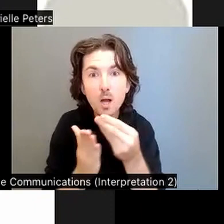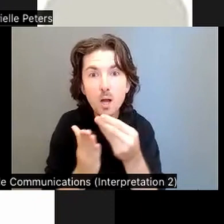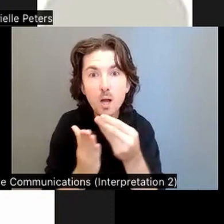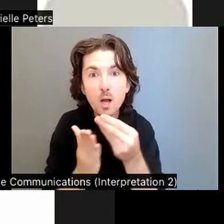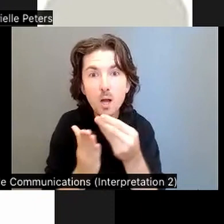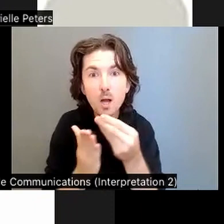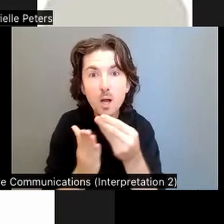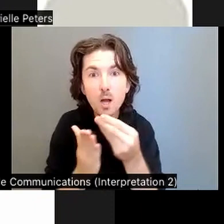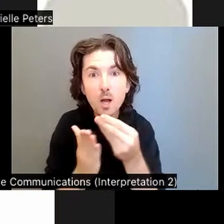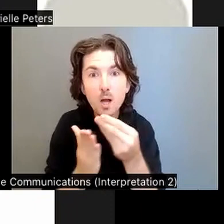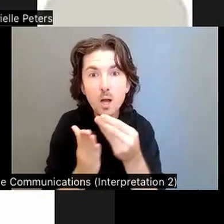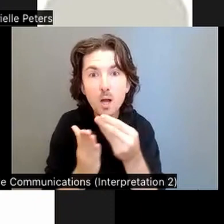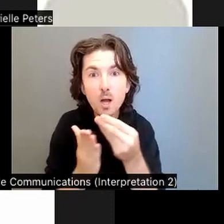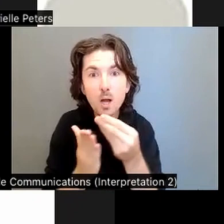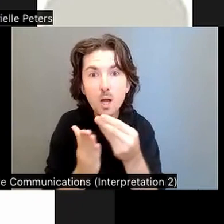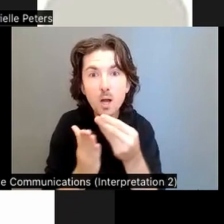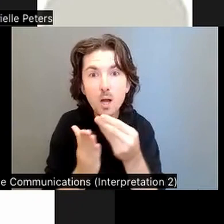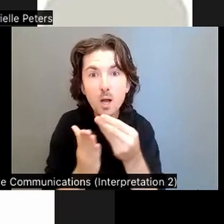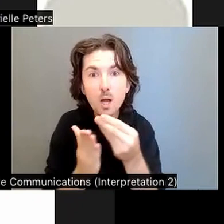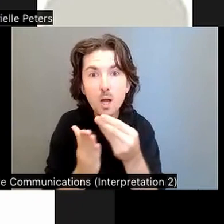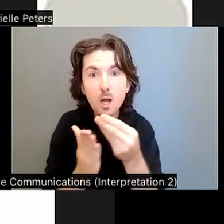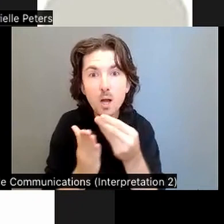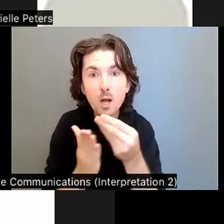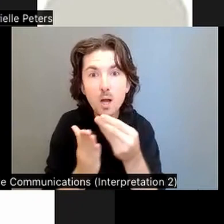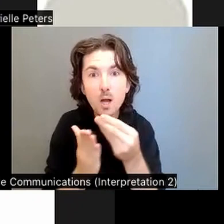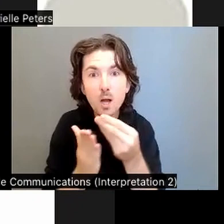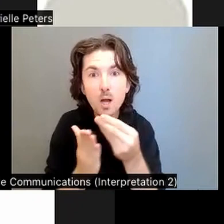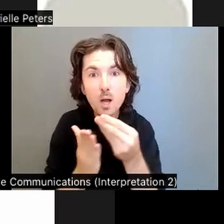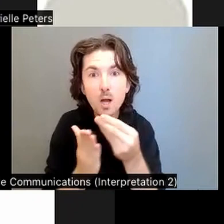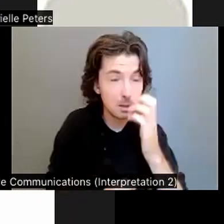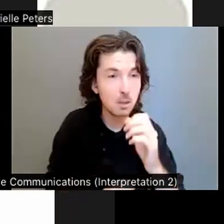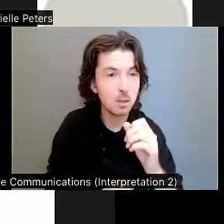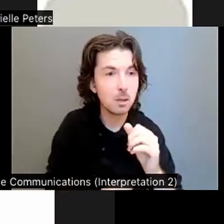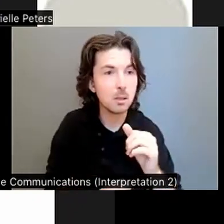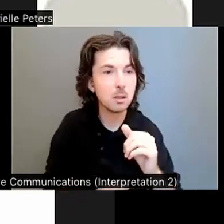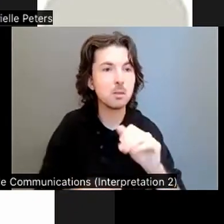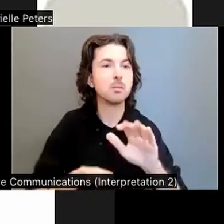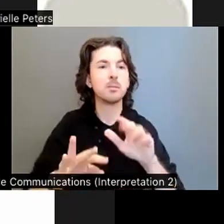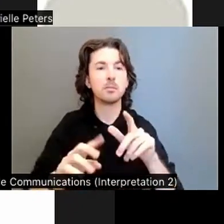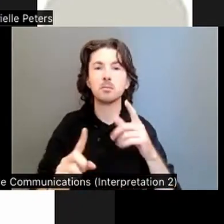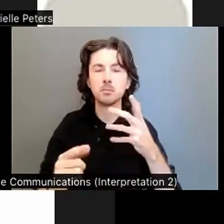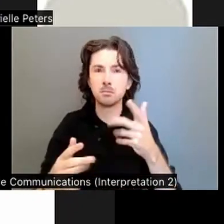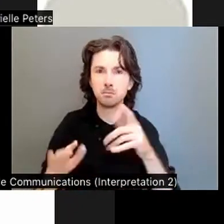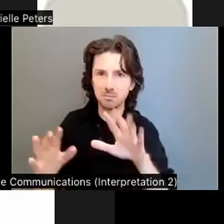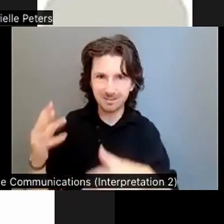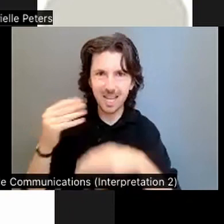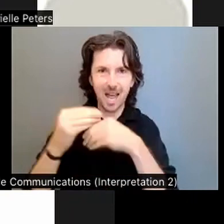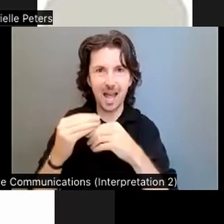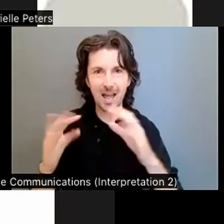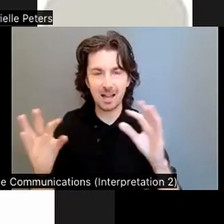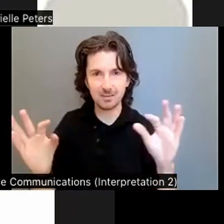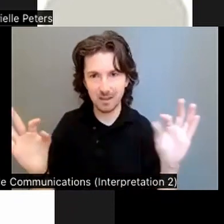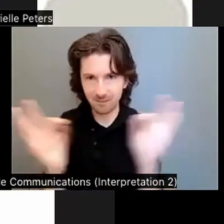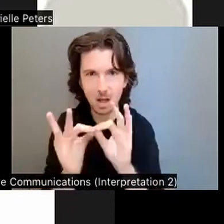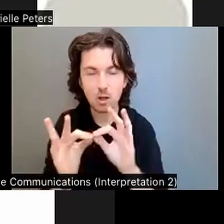of people and bodies, that if you can work and produce, you have value, and if you can't, you don't. And so